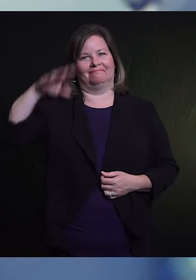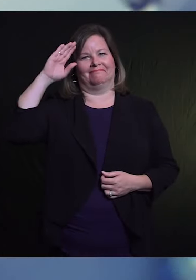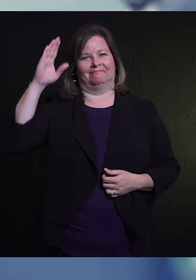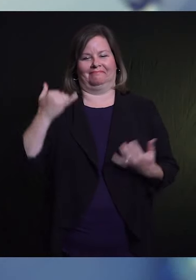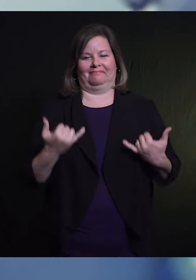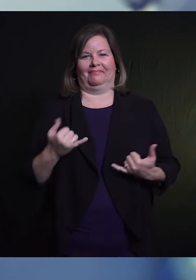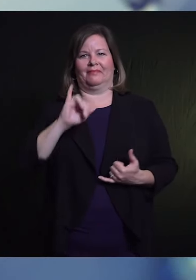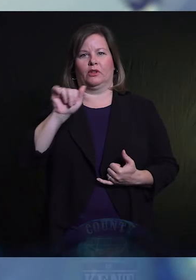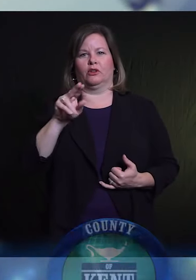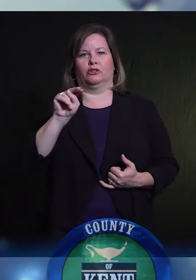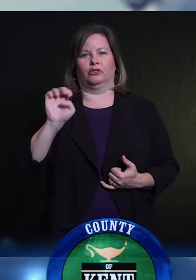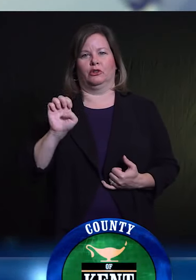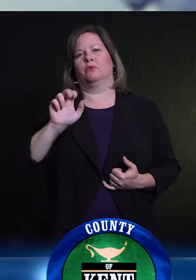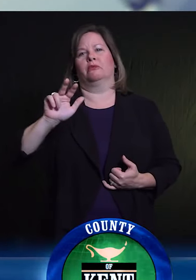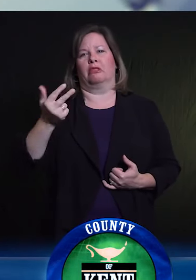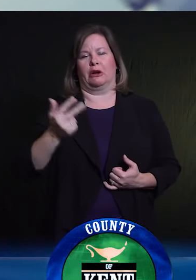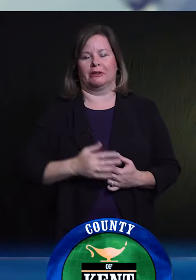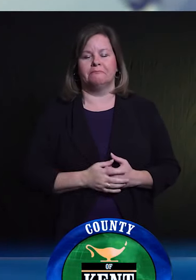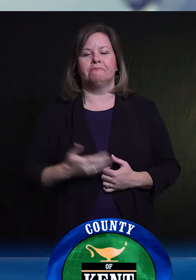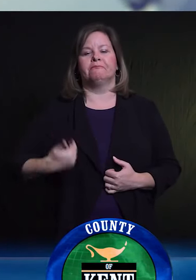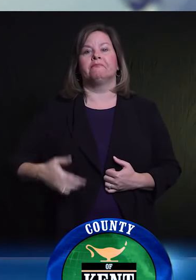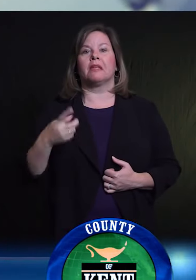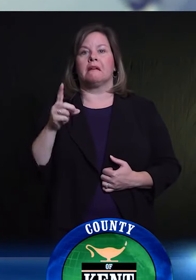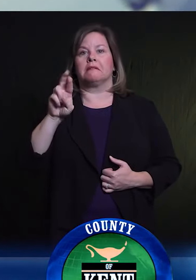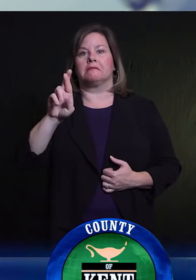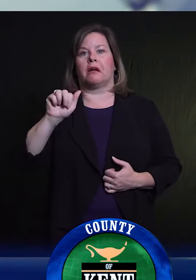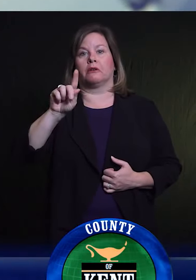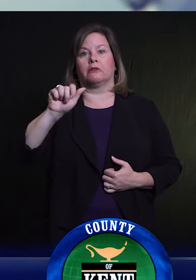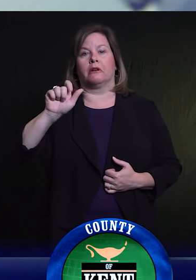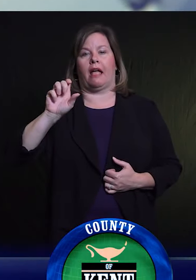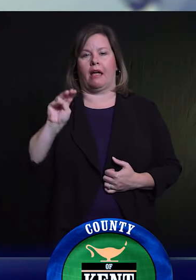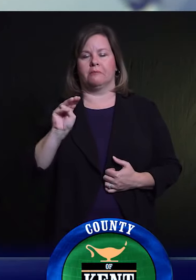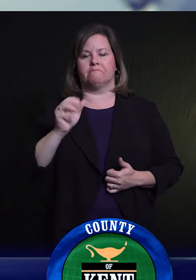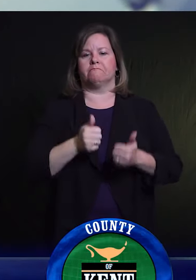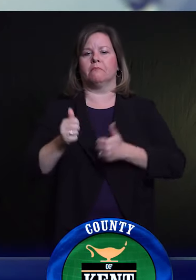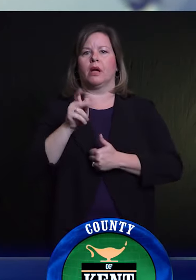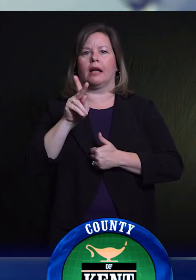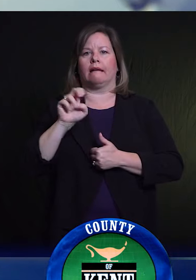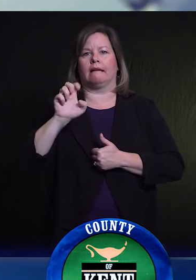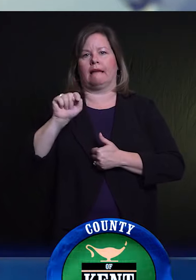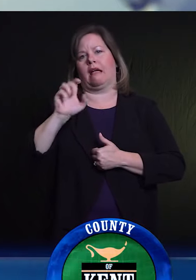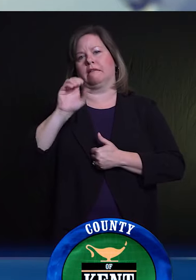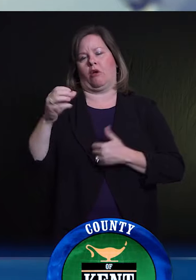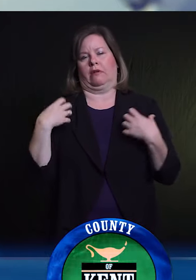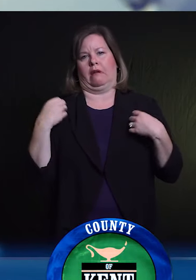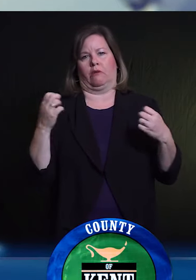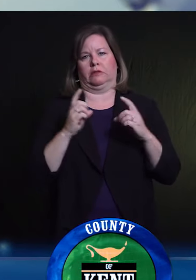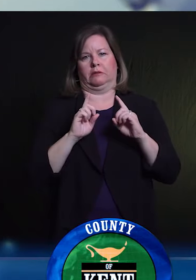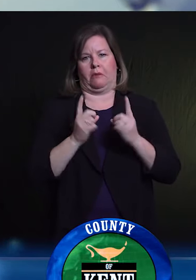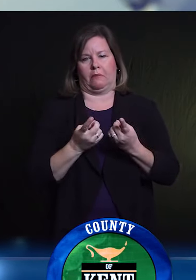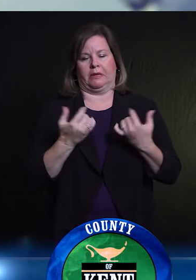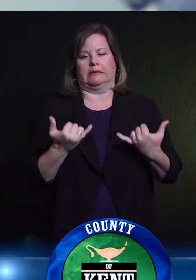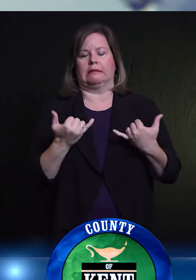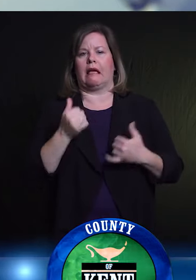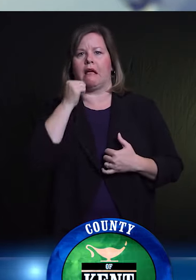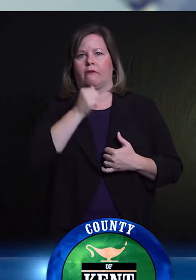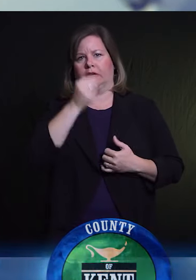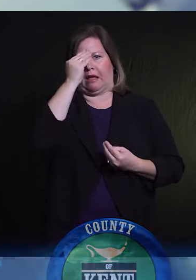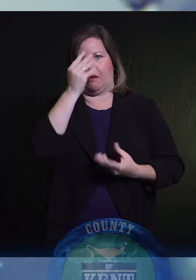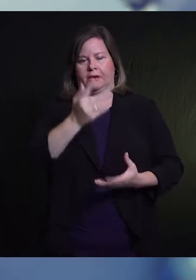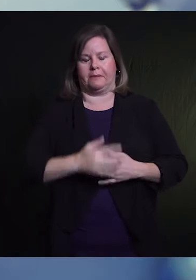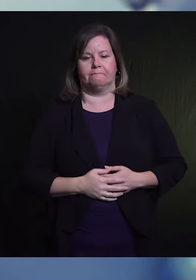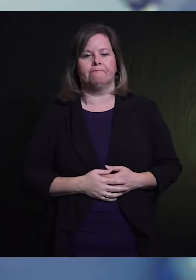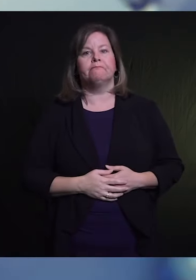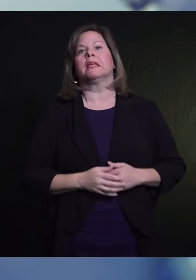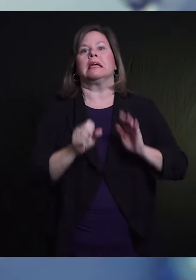Hello everyone, today is June the 3rd. I'm Dr. Adam London, Director of the Kent County Health Department for today's COVID-19 update. Across the state